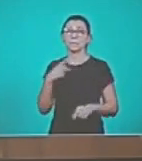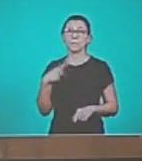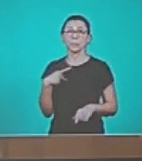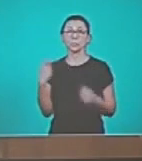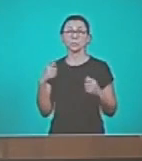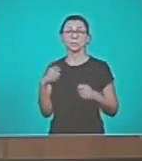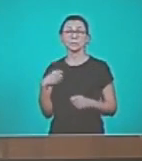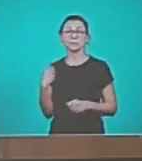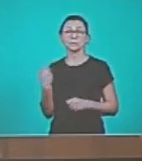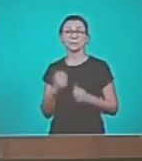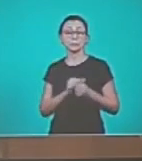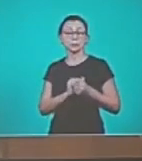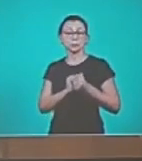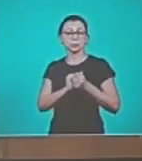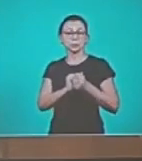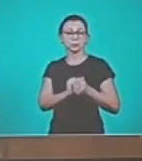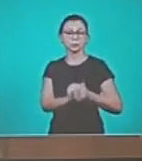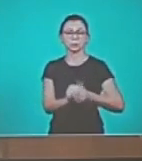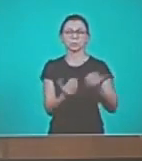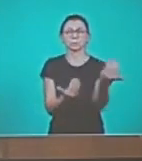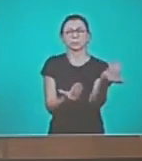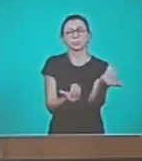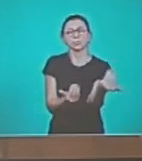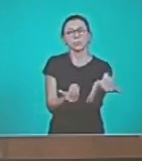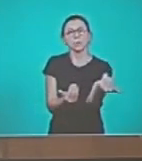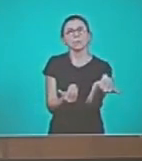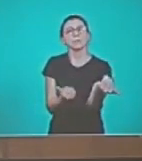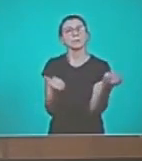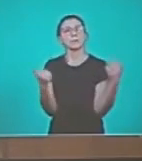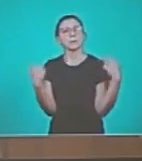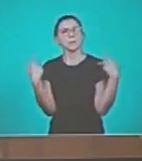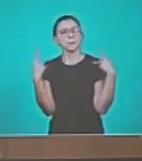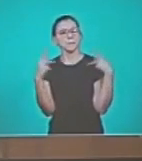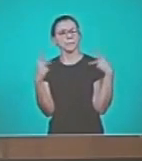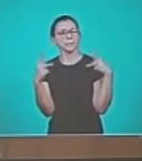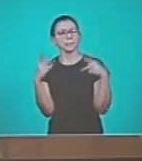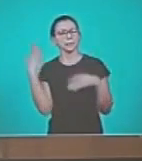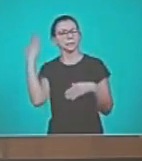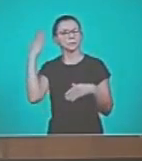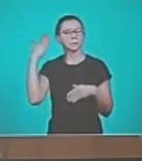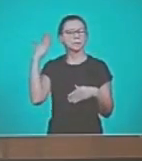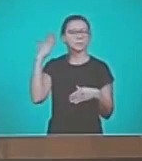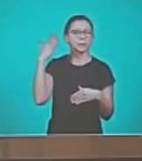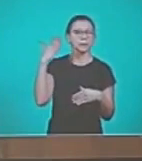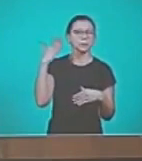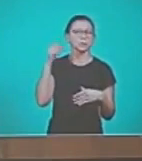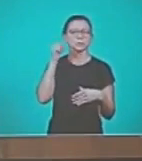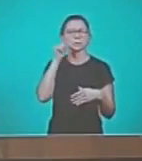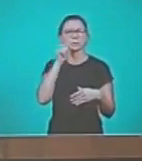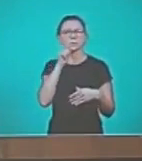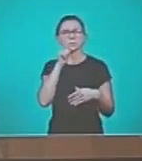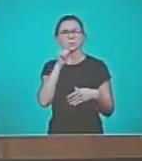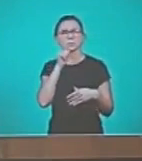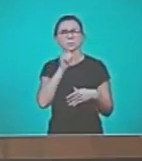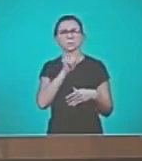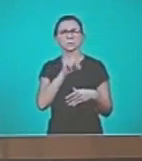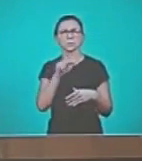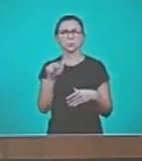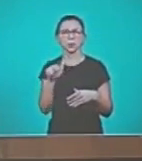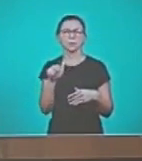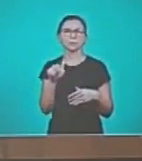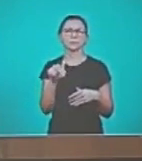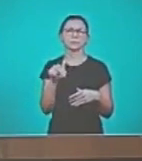be alone, but they have to get involved to help and preach what the youth and the women and the deacons and